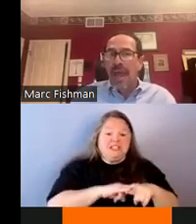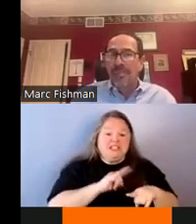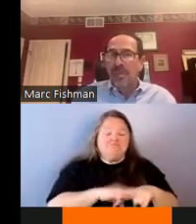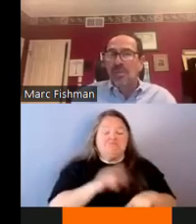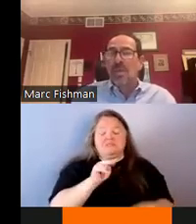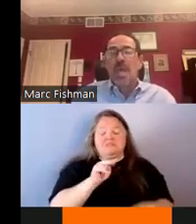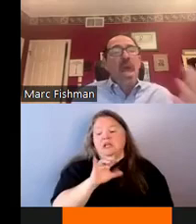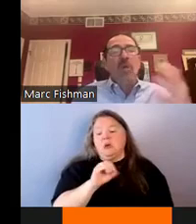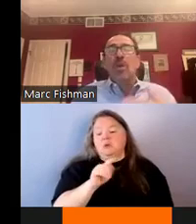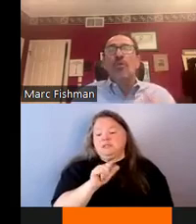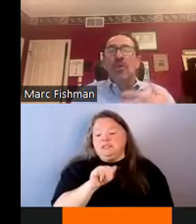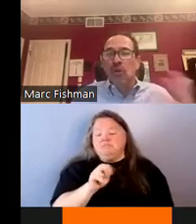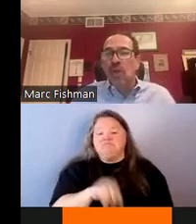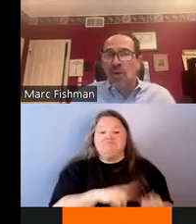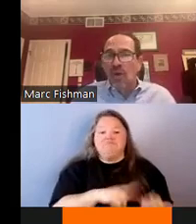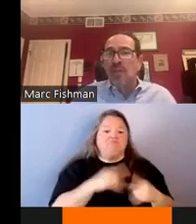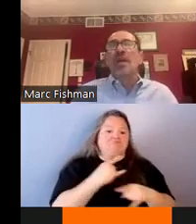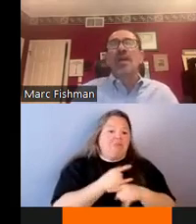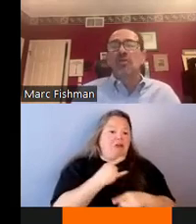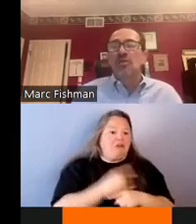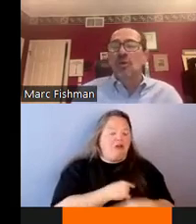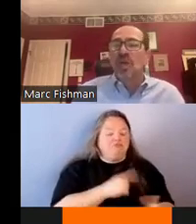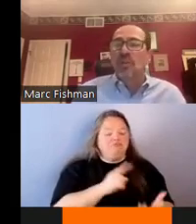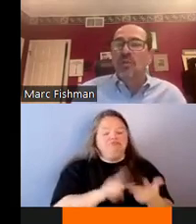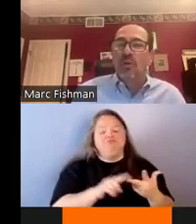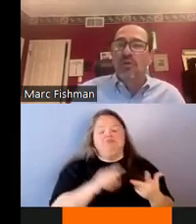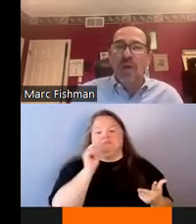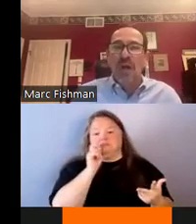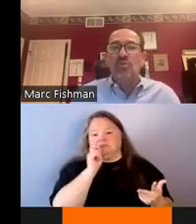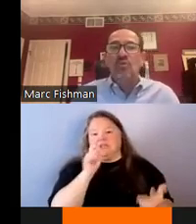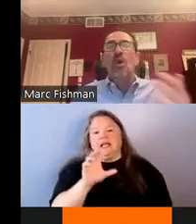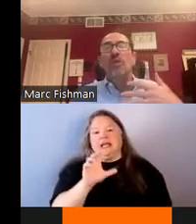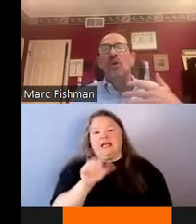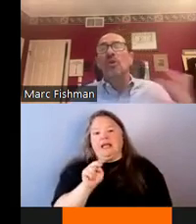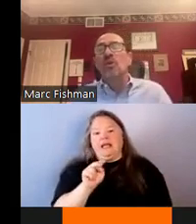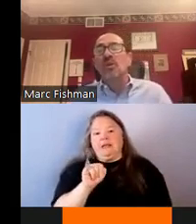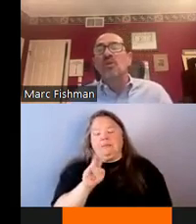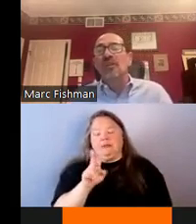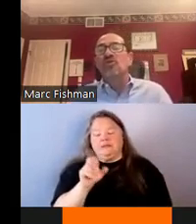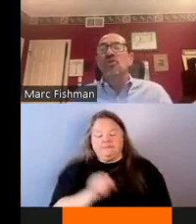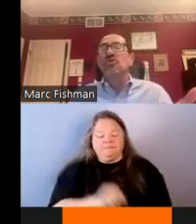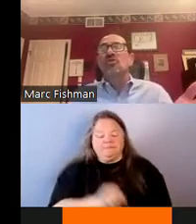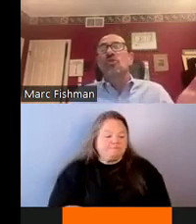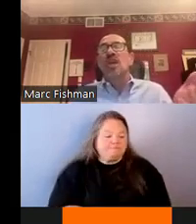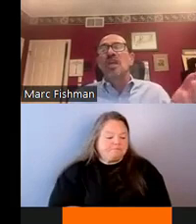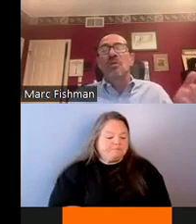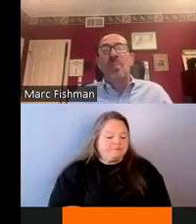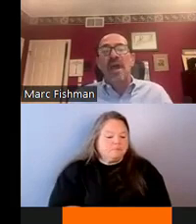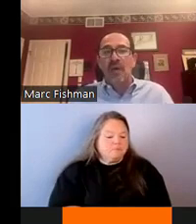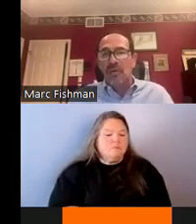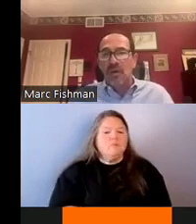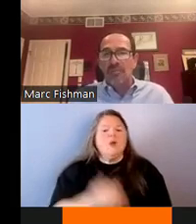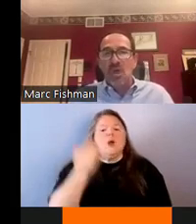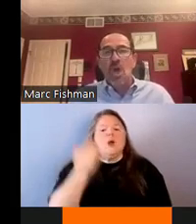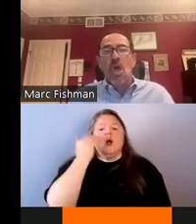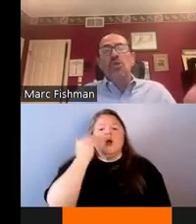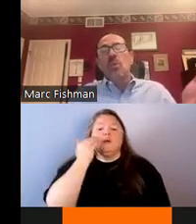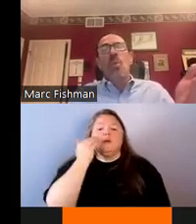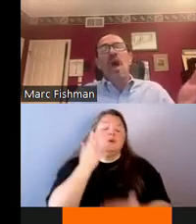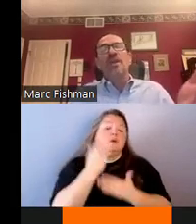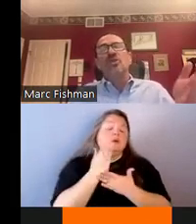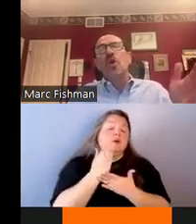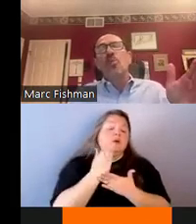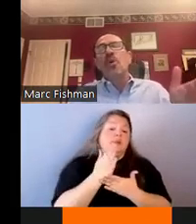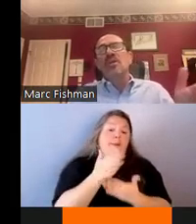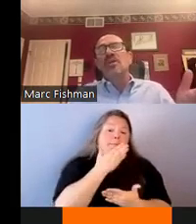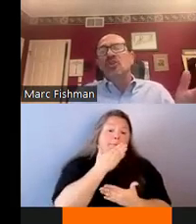alcohol, cannabis. And we know that earlier onset is associated with worse outcomes. We know that earlier intervention is associated with better outcomes. So